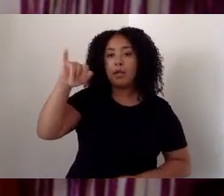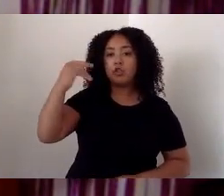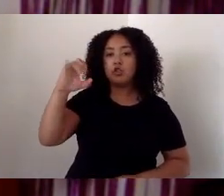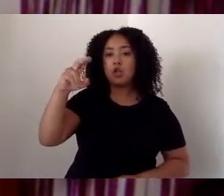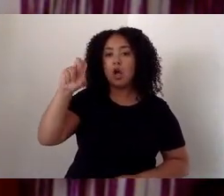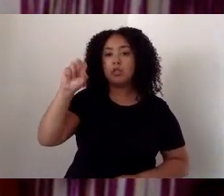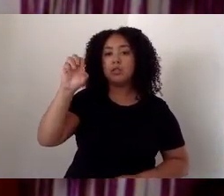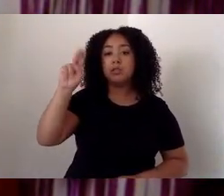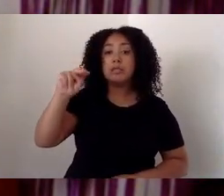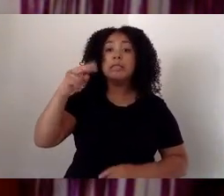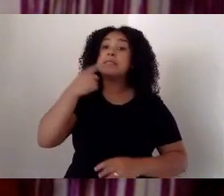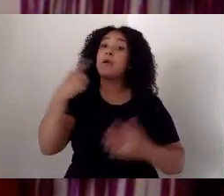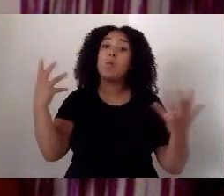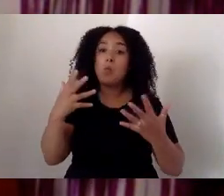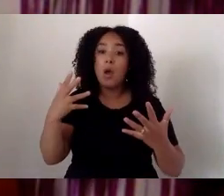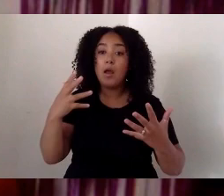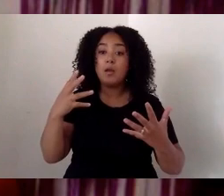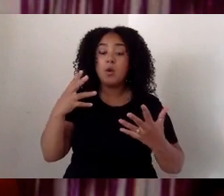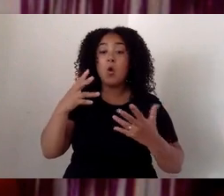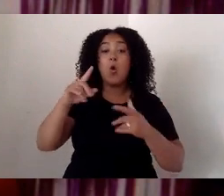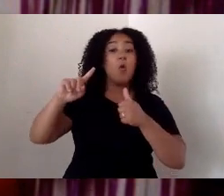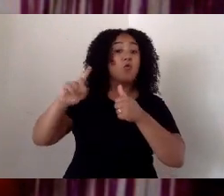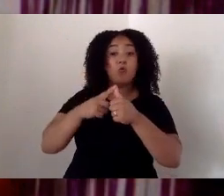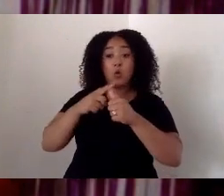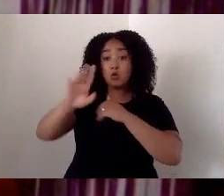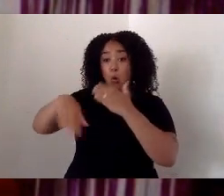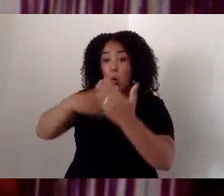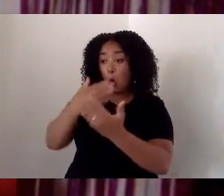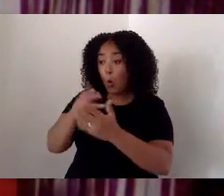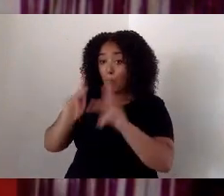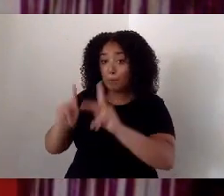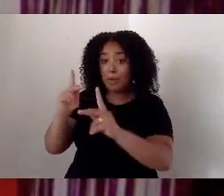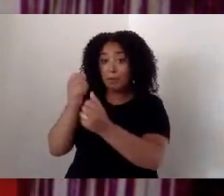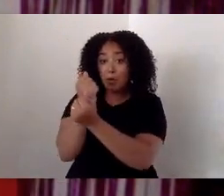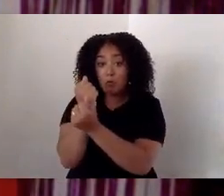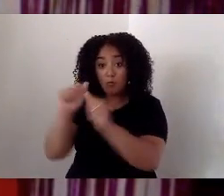of us without liberation for all of us.